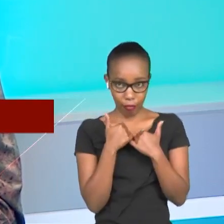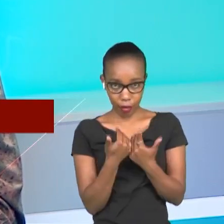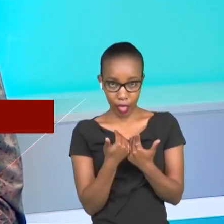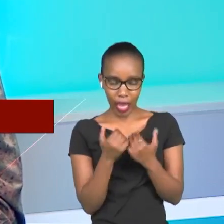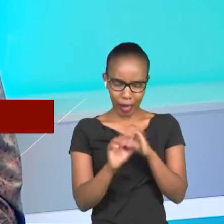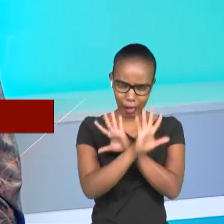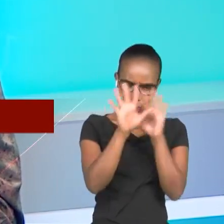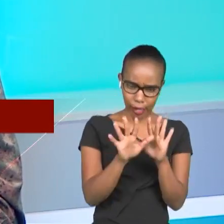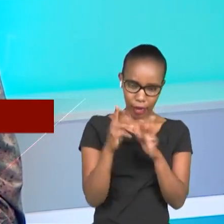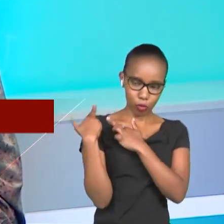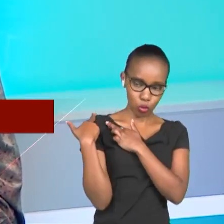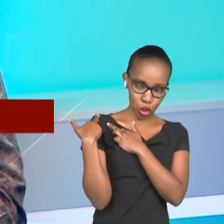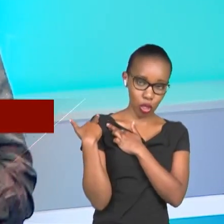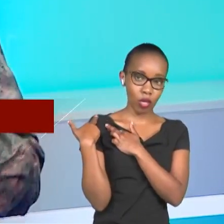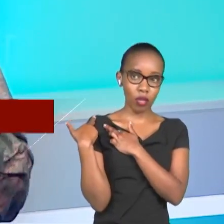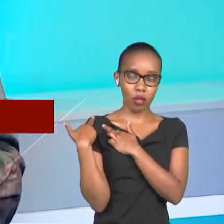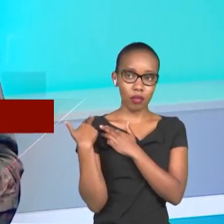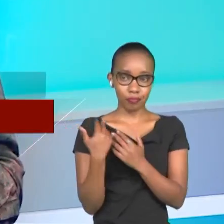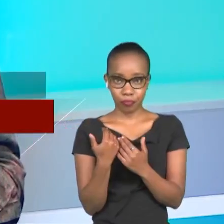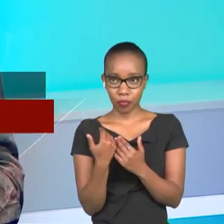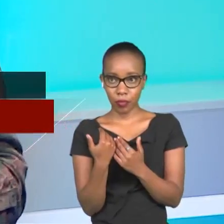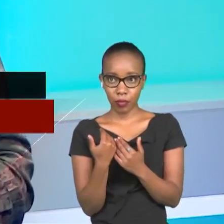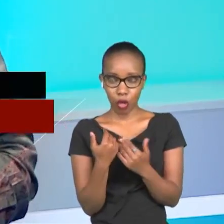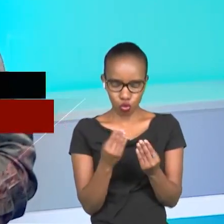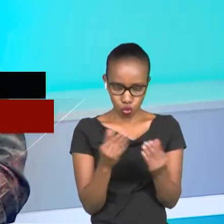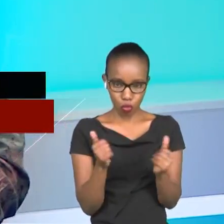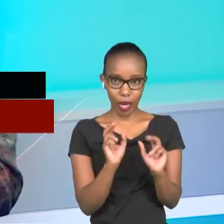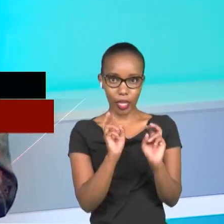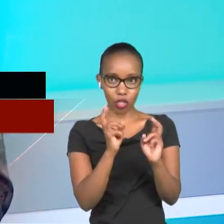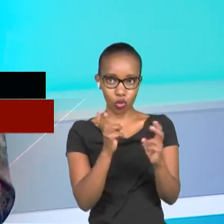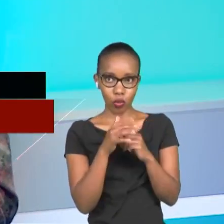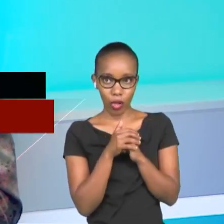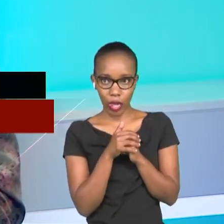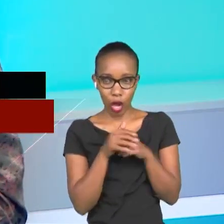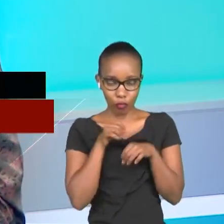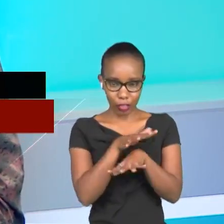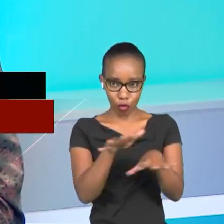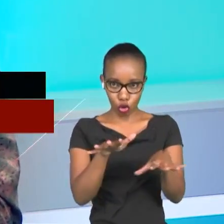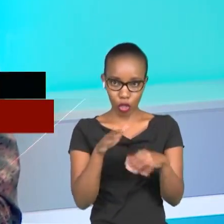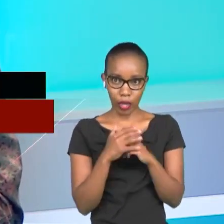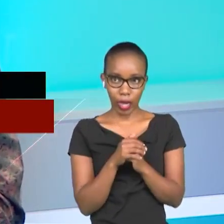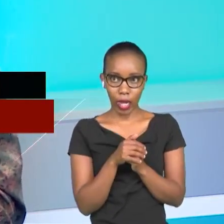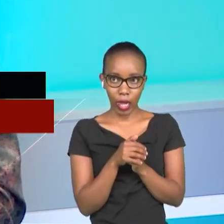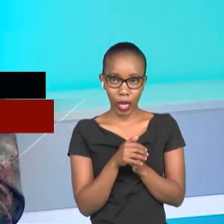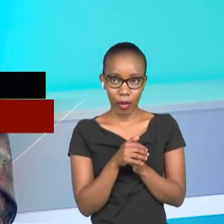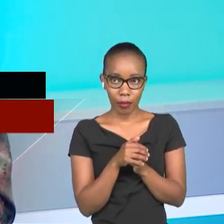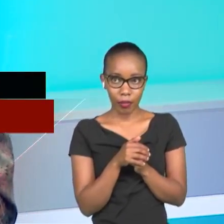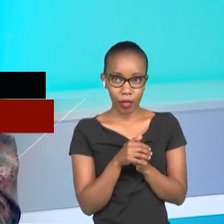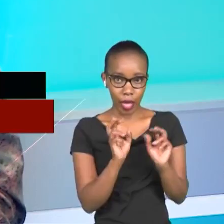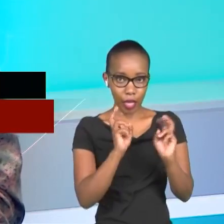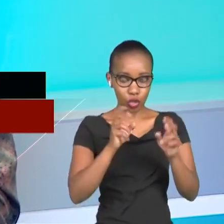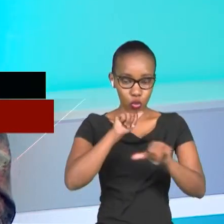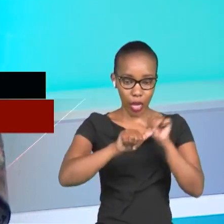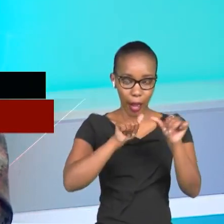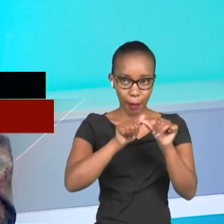clear, that their role is to deal with issues towards what we call devolution. And issue matters to do with